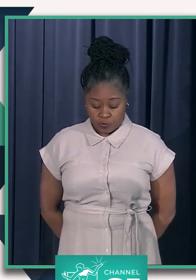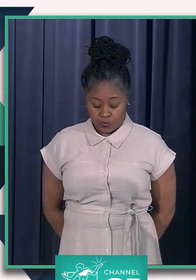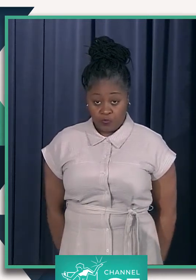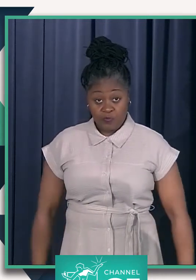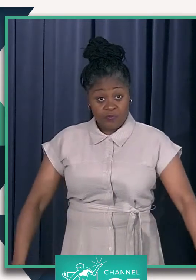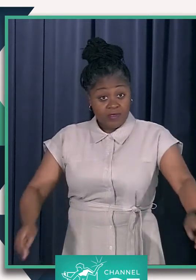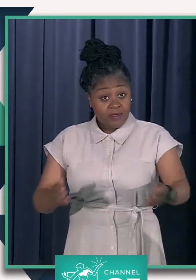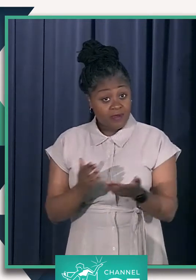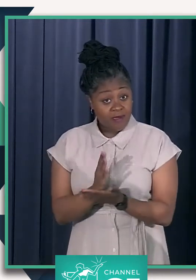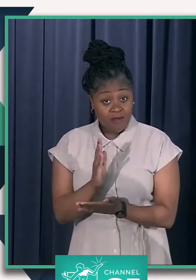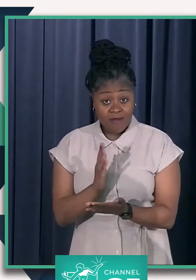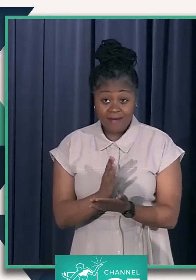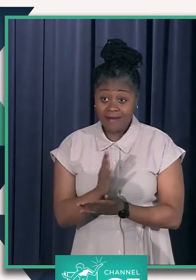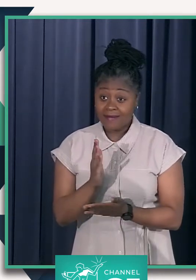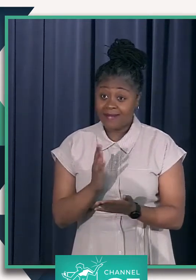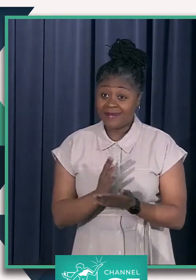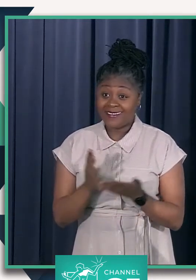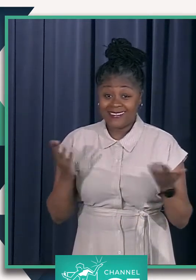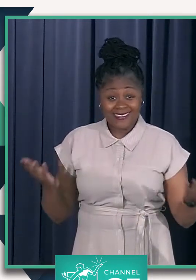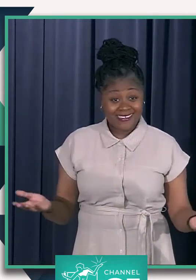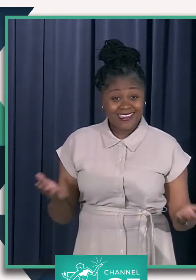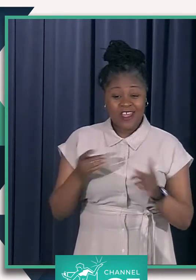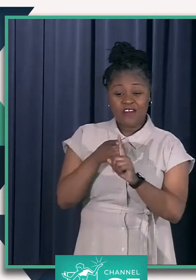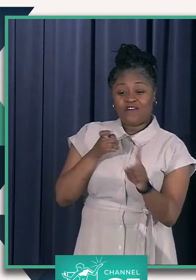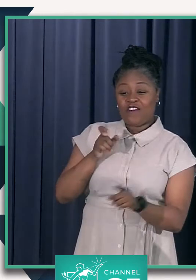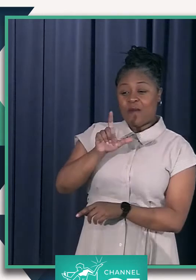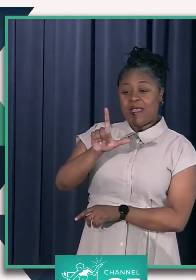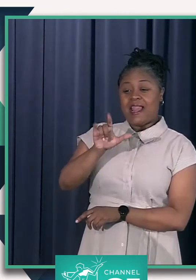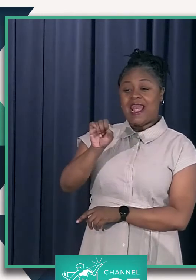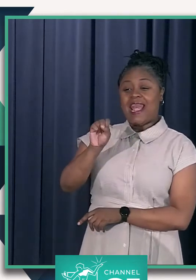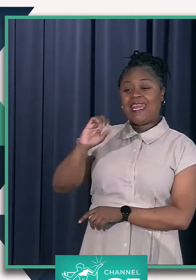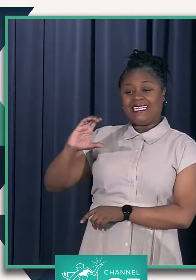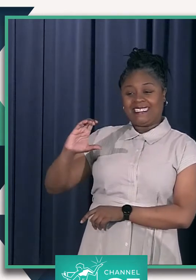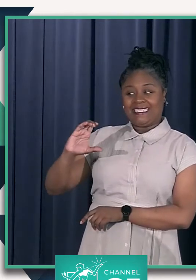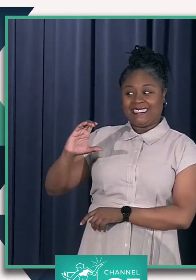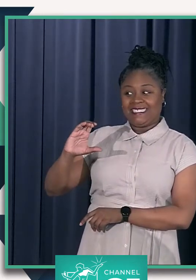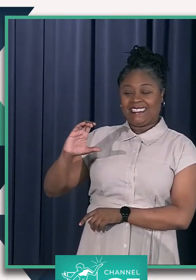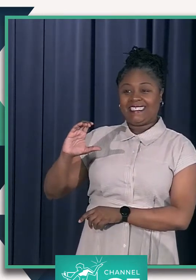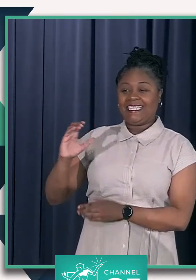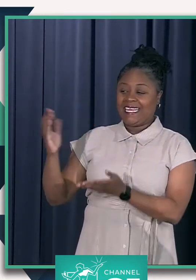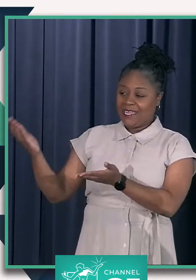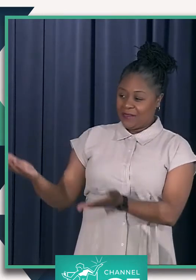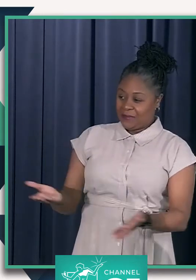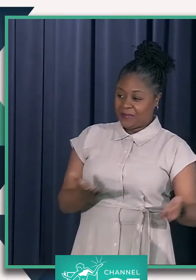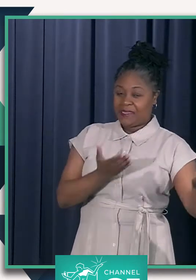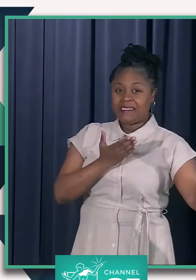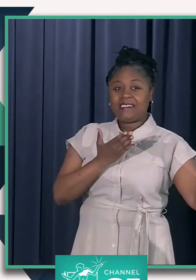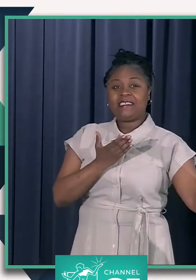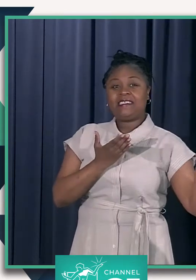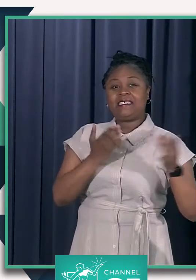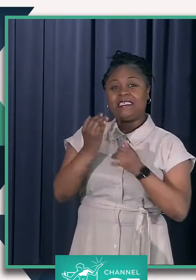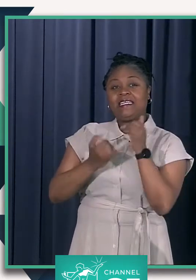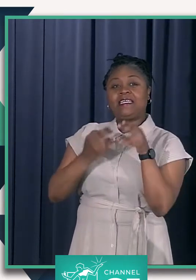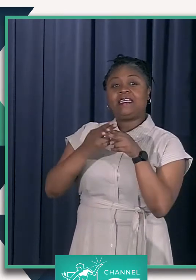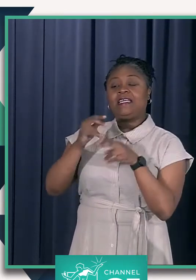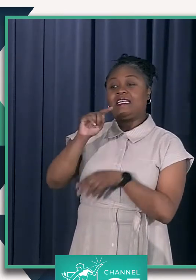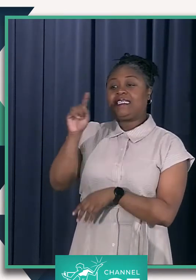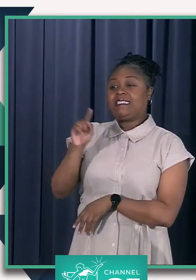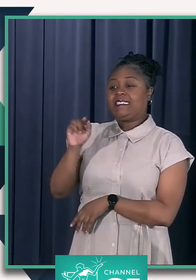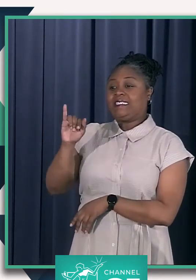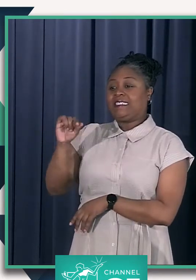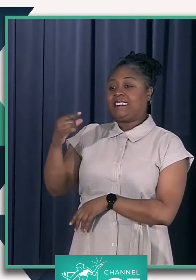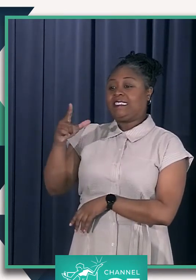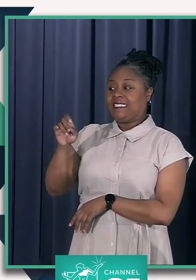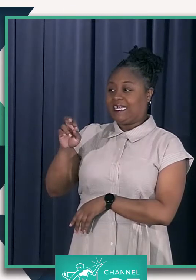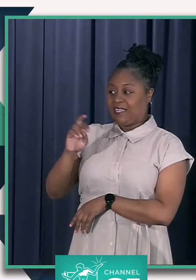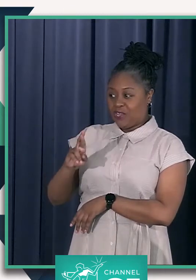All right, well, from LISC, please bring up Tahir Ziegler, who's going to introduce